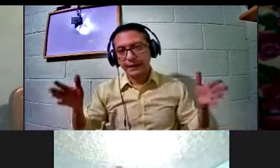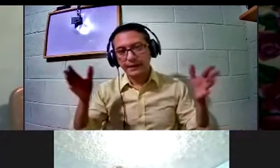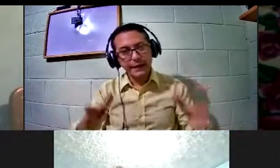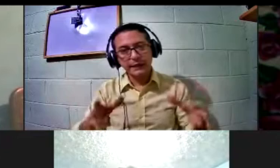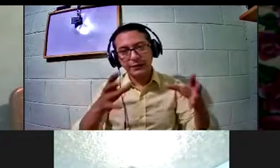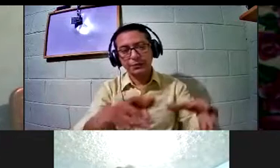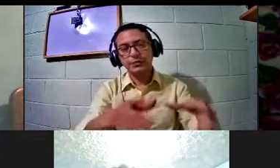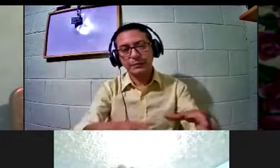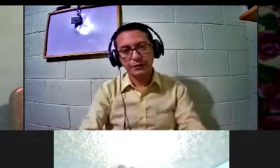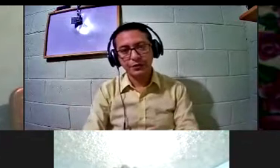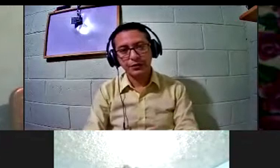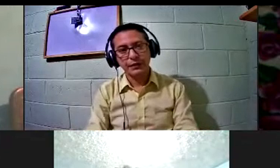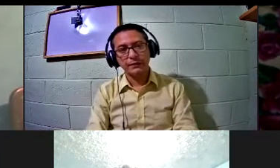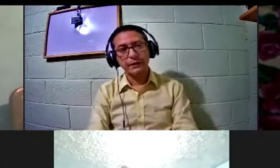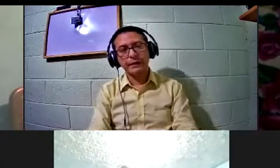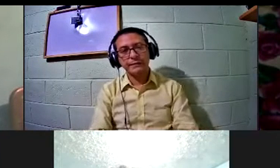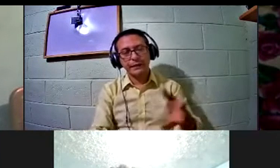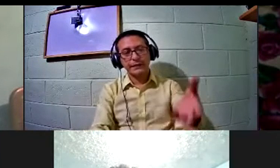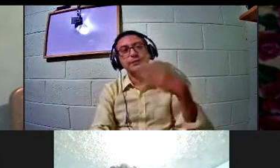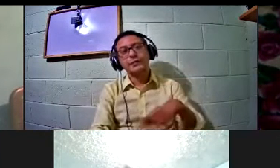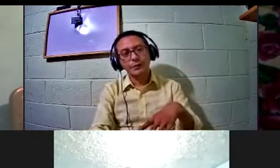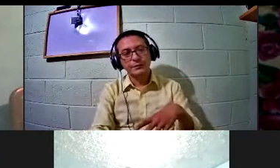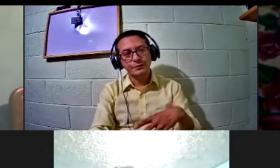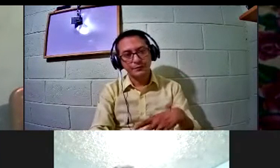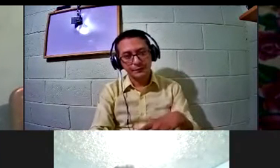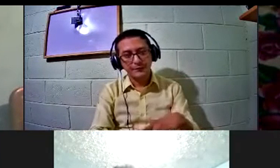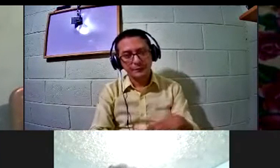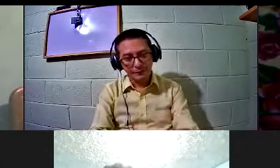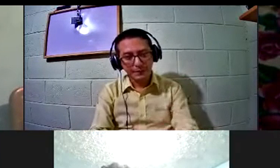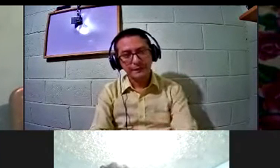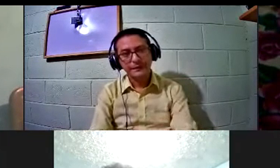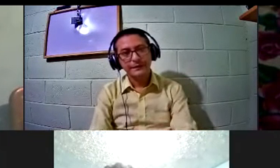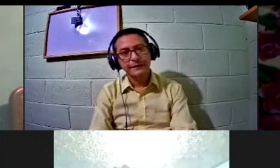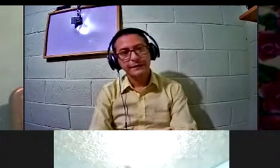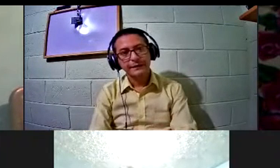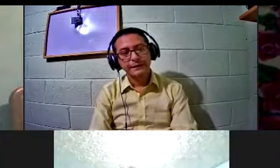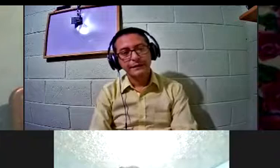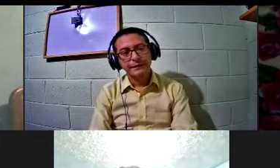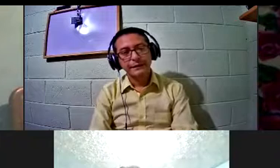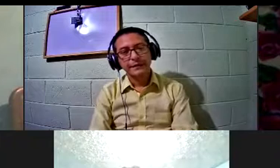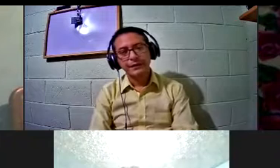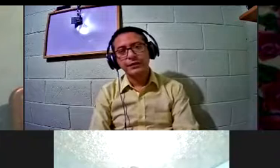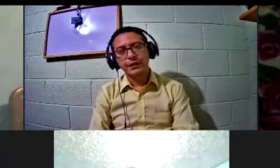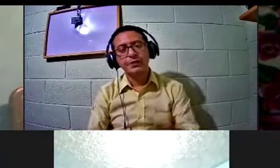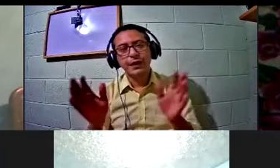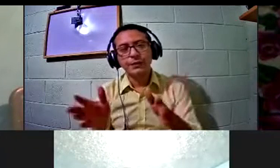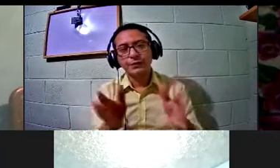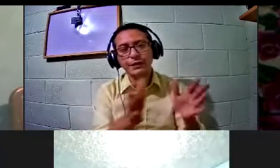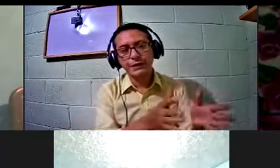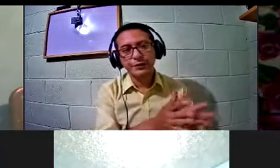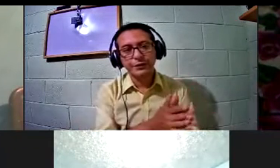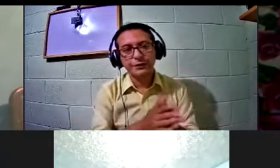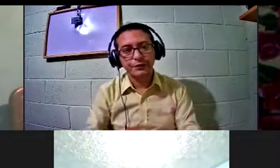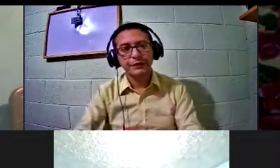are exactly due to the position. Algunas actividades vienen ya con el puesto, right? Mm-hmm. Yeah. And you have